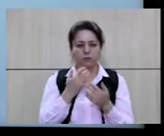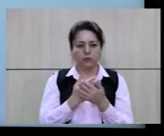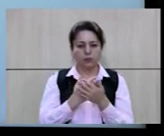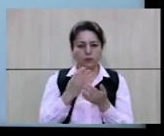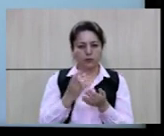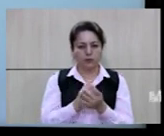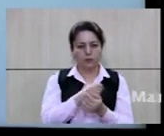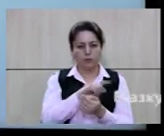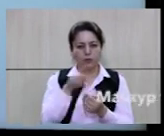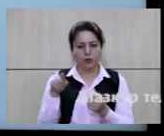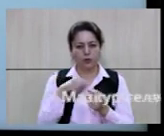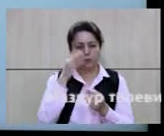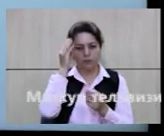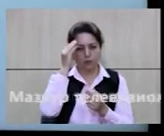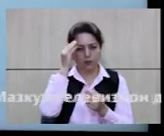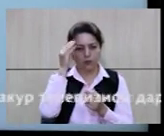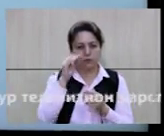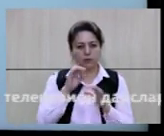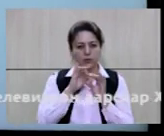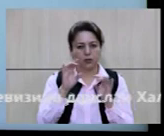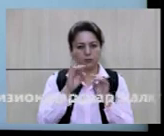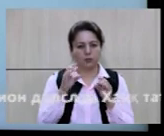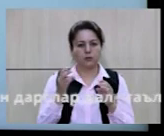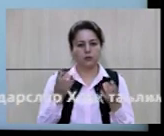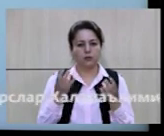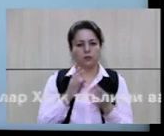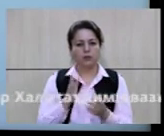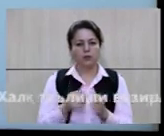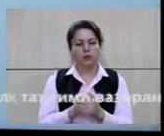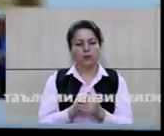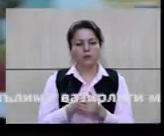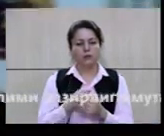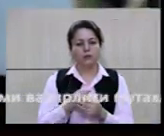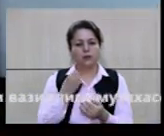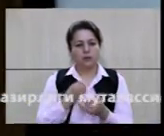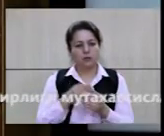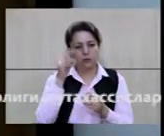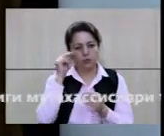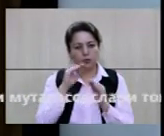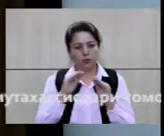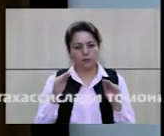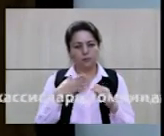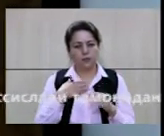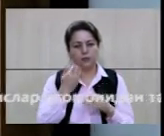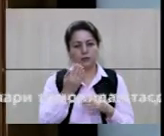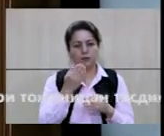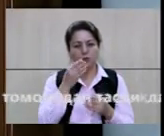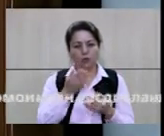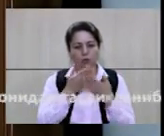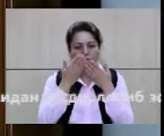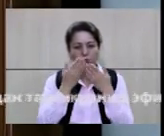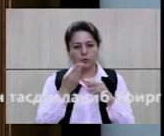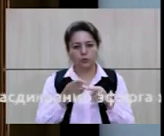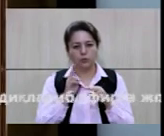topib, ularning ma'nosini tushuntirib bering. Qadrli o'quvchilar, men sizga o'qish uchun